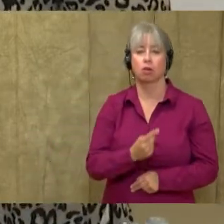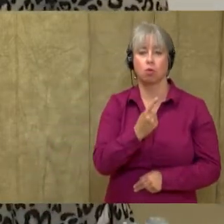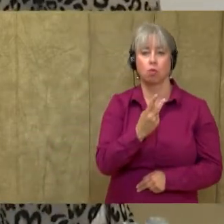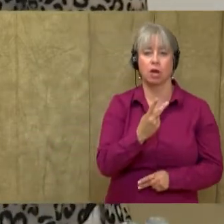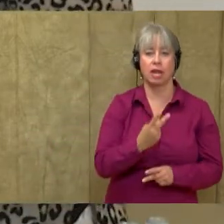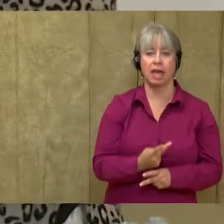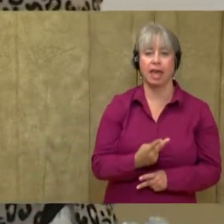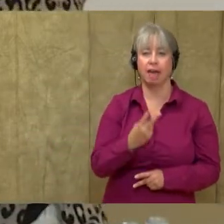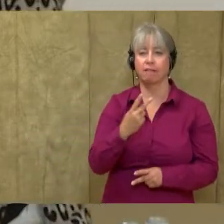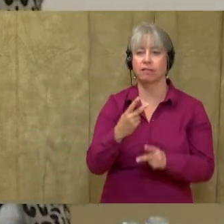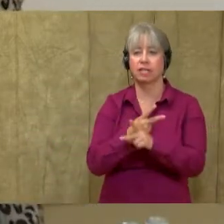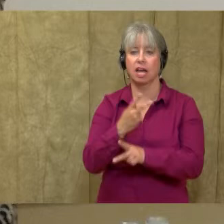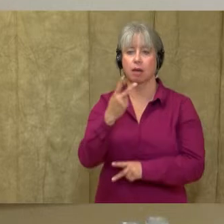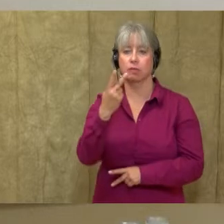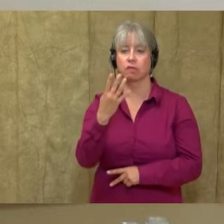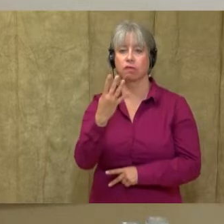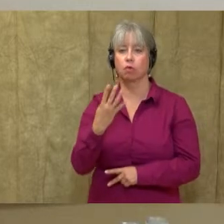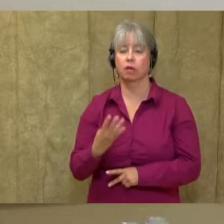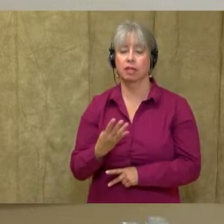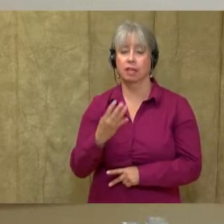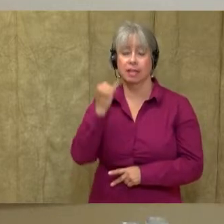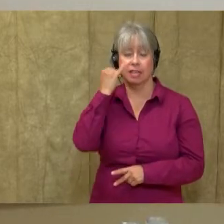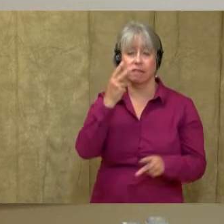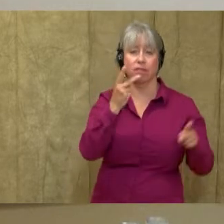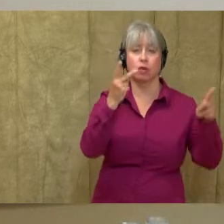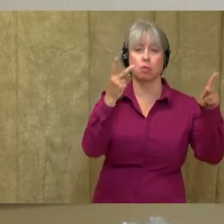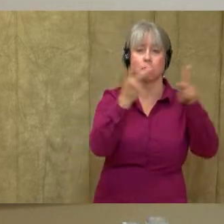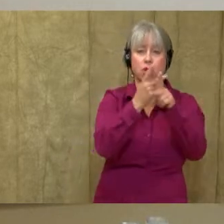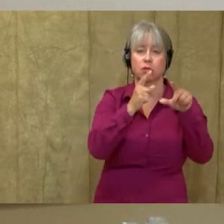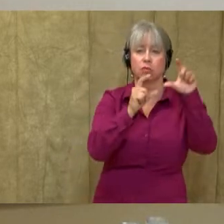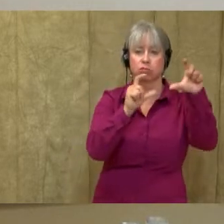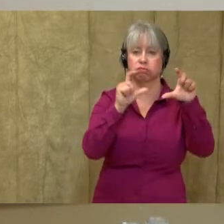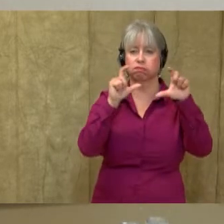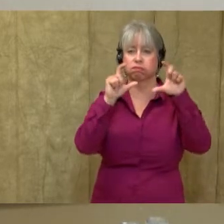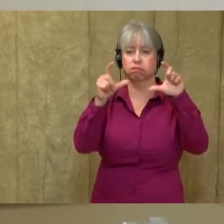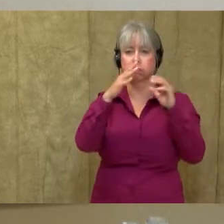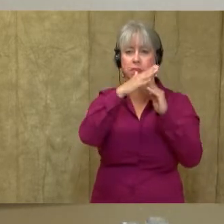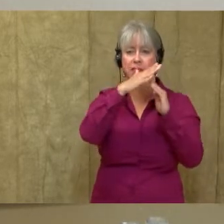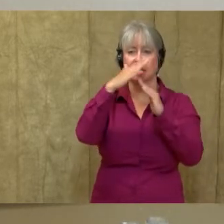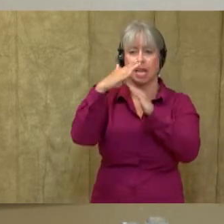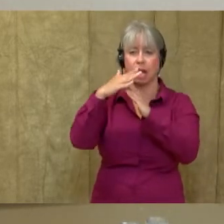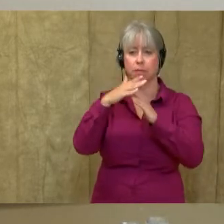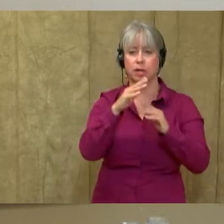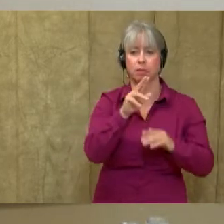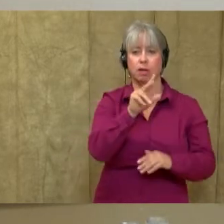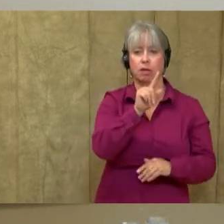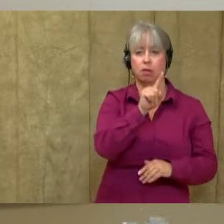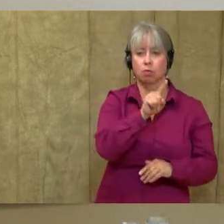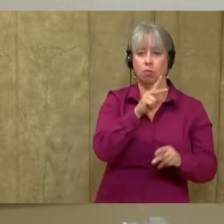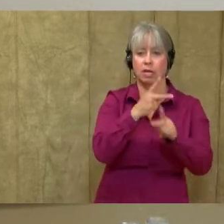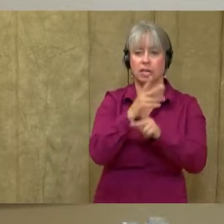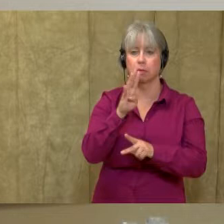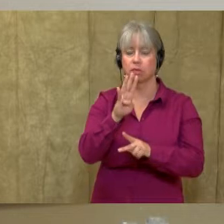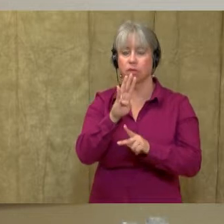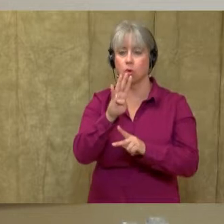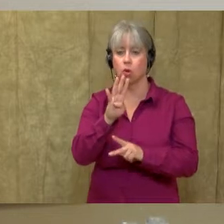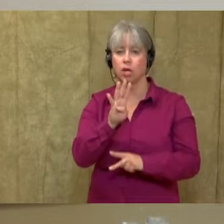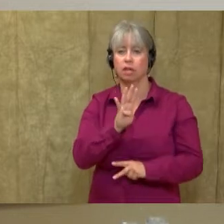times 4/3. If I multiplied that, 1 times 4 and 2 times